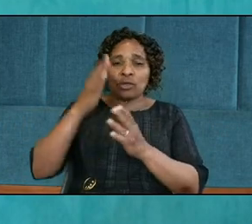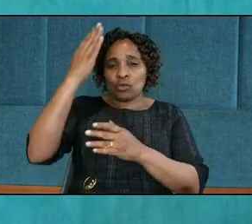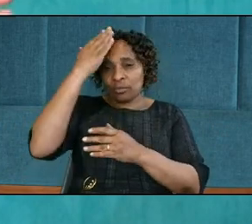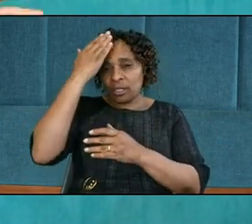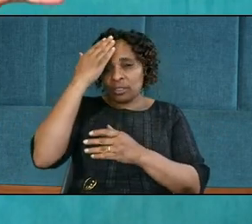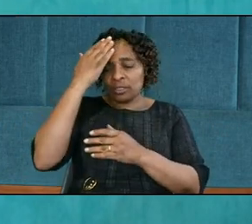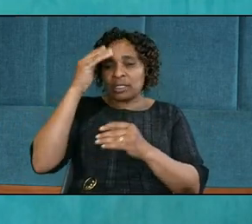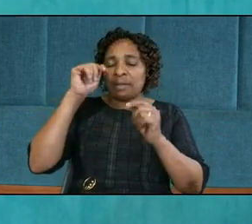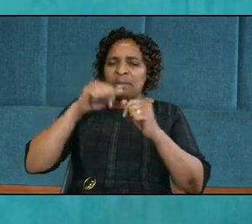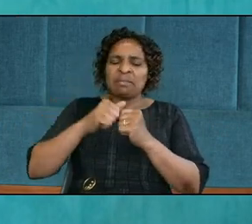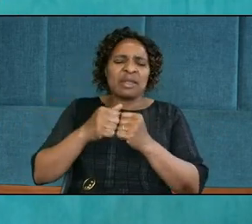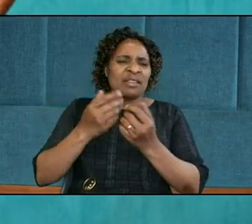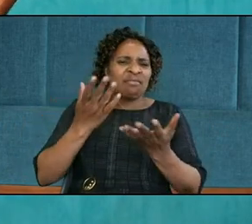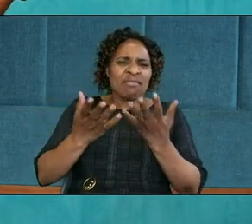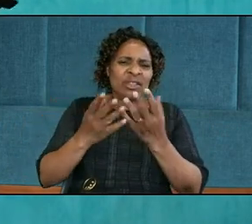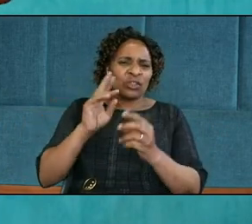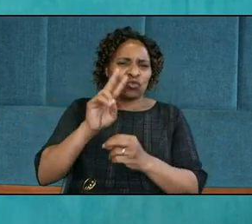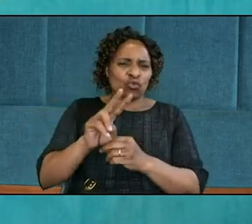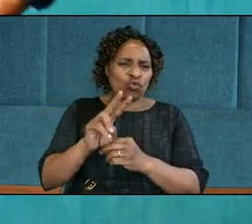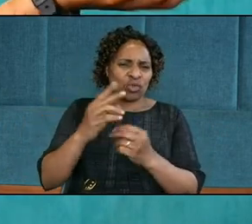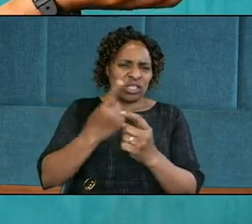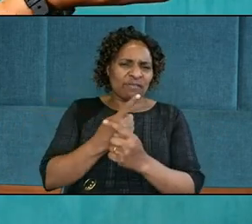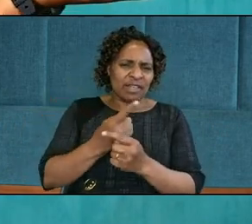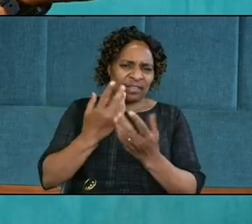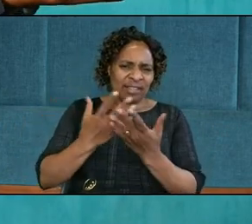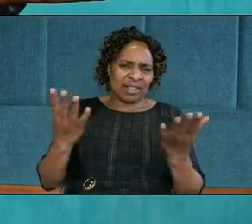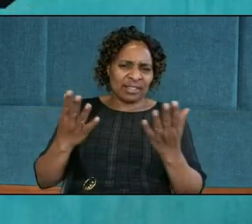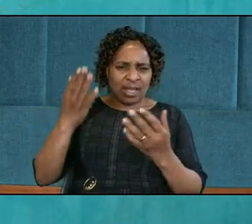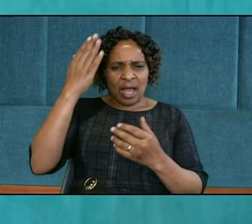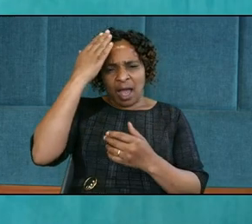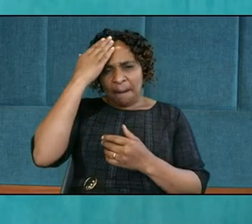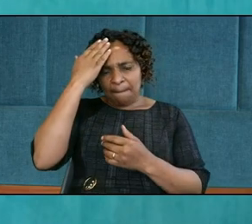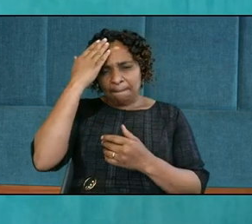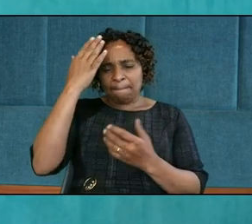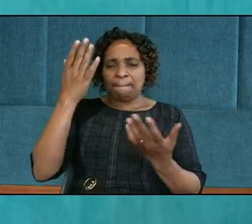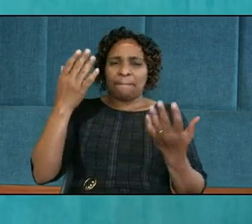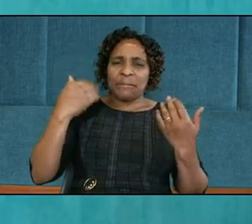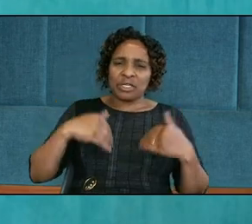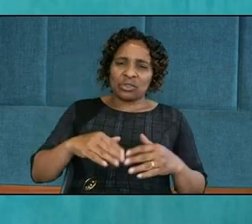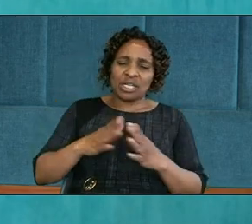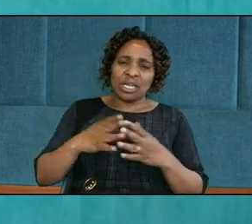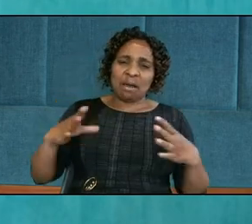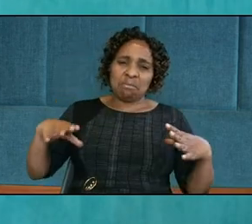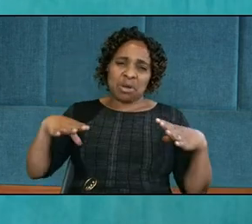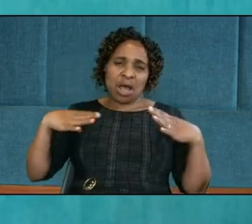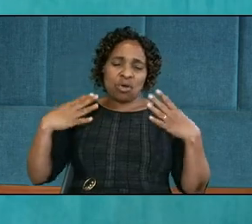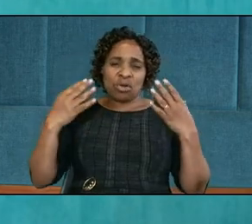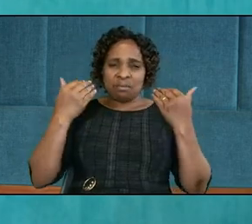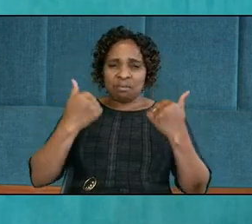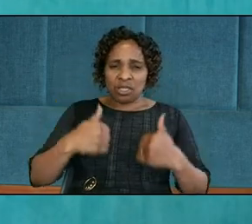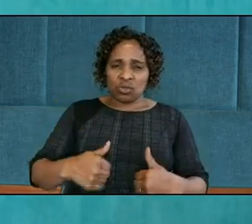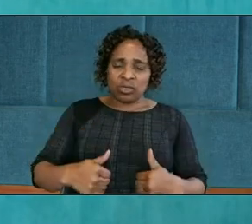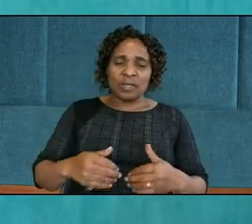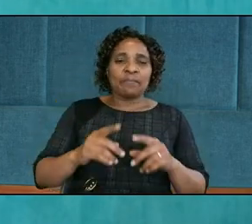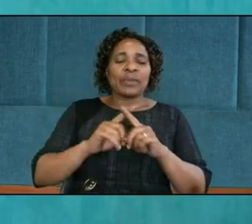Though they sound like two different worlds, a humble person and a proud person,